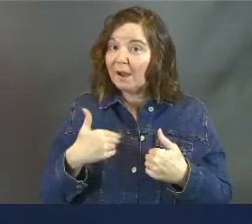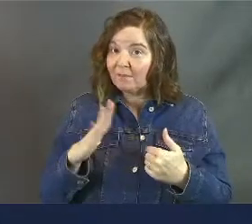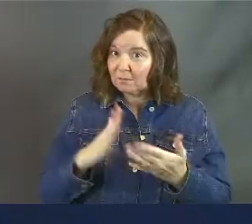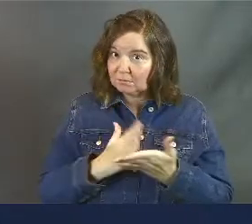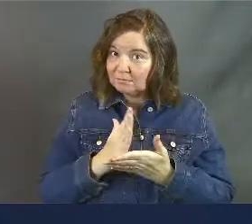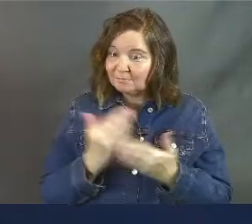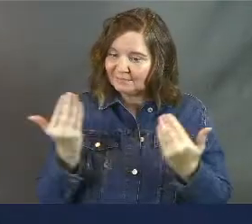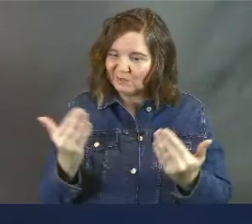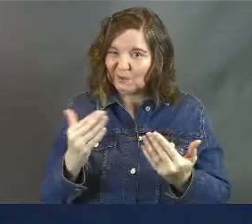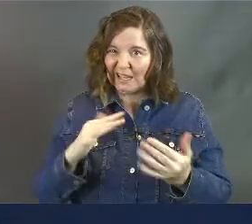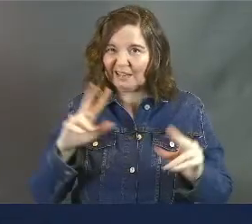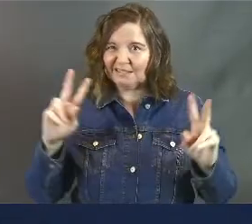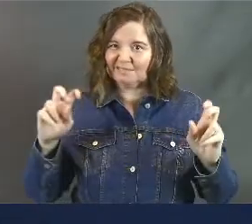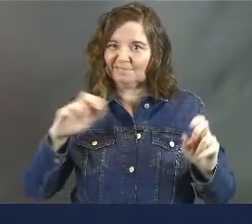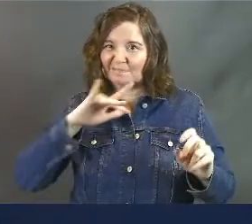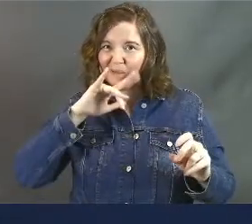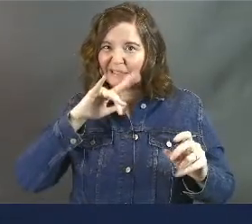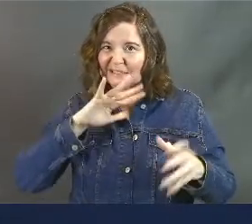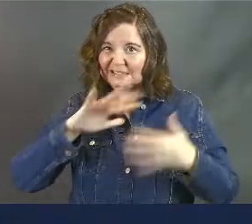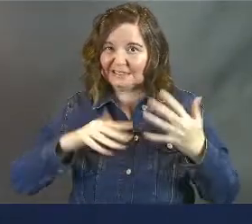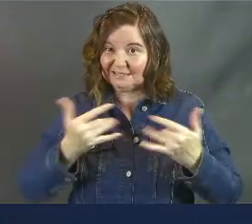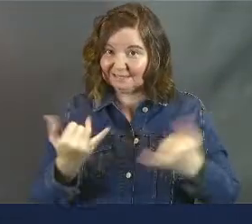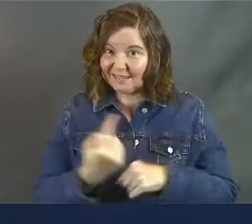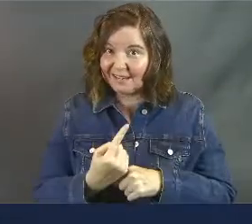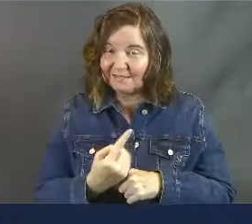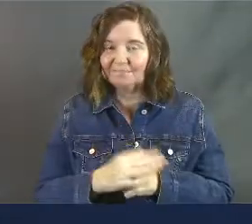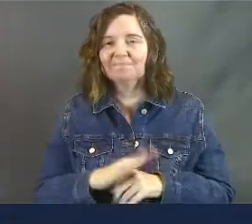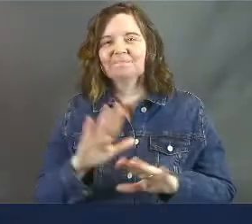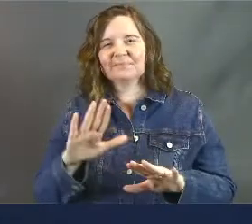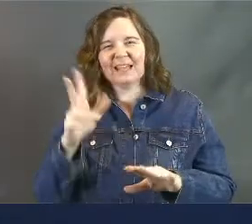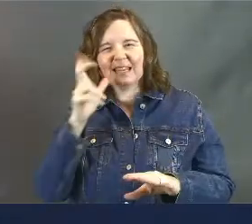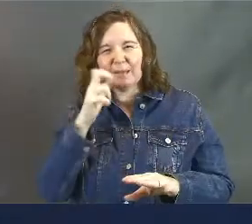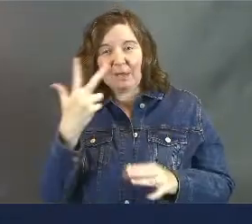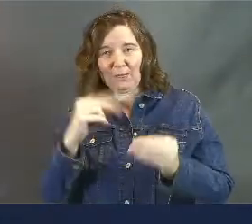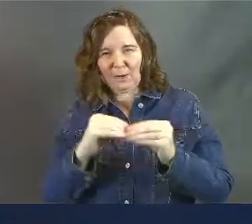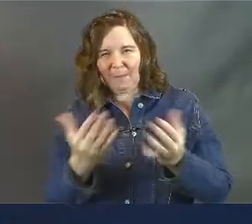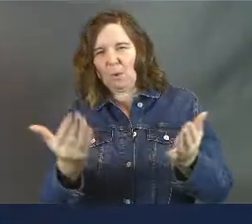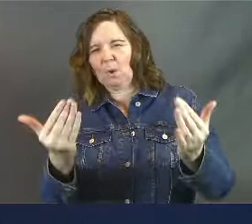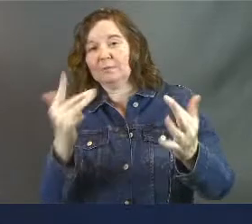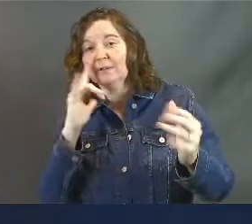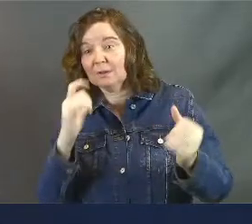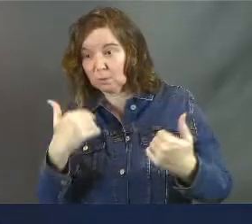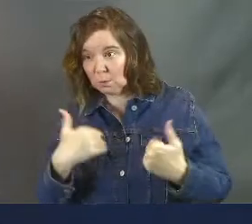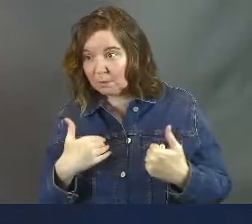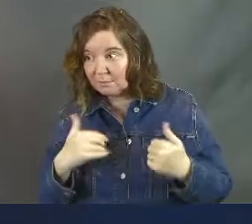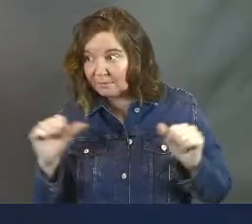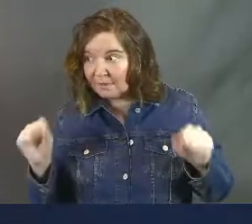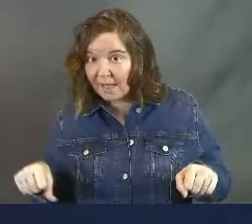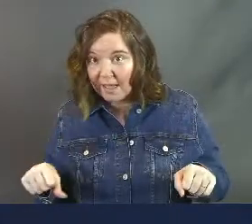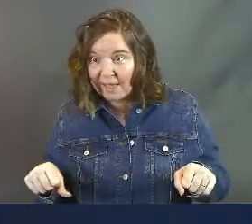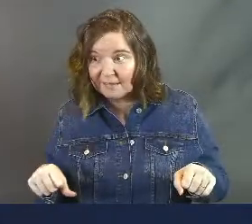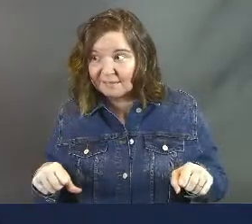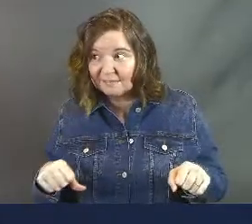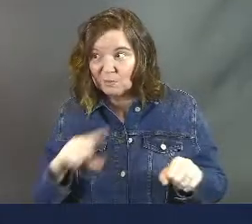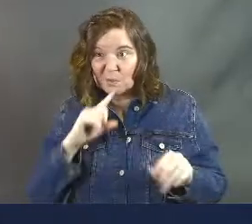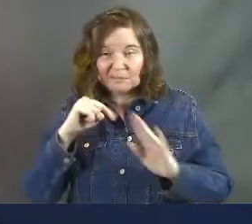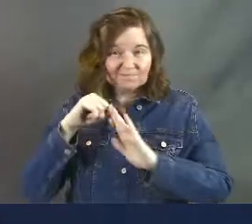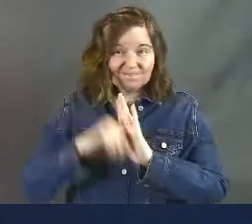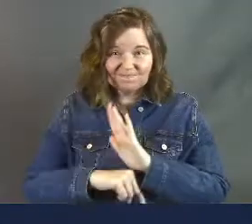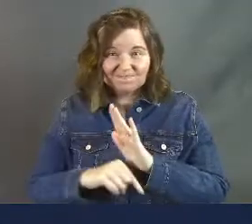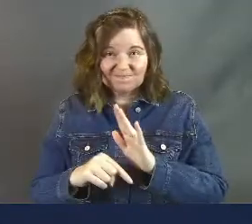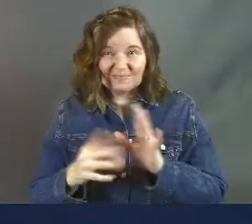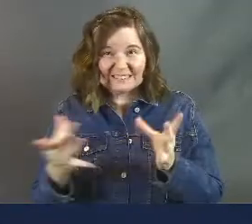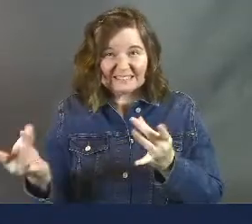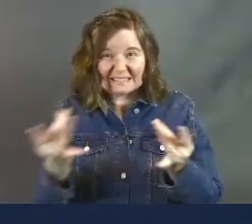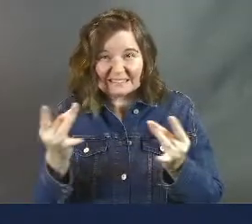your permission to get messy today? I need to hear that about three times louder. Do I have your permission to get messy today? Because